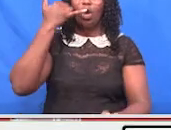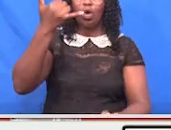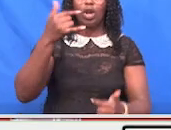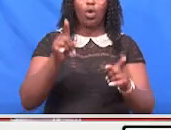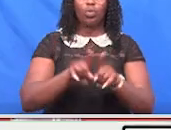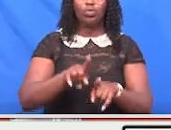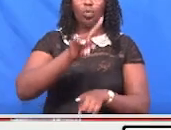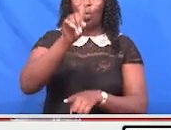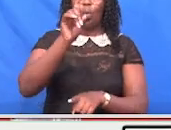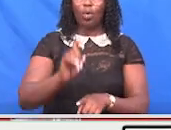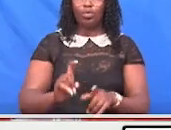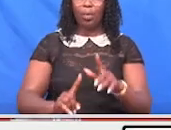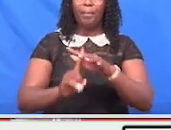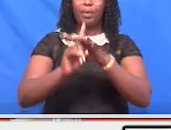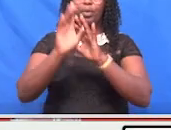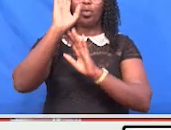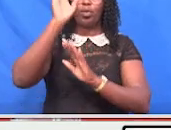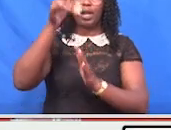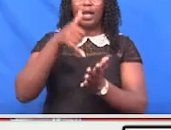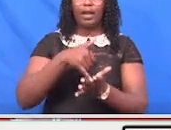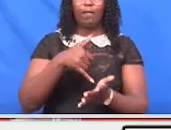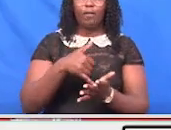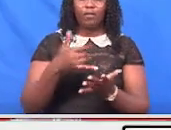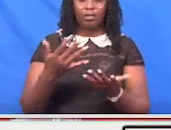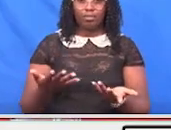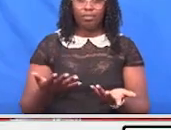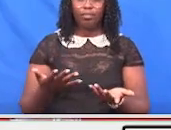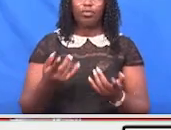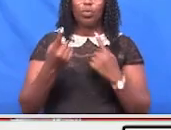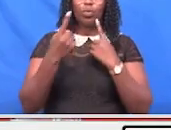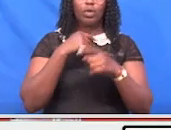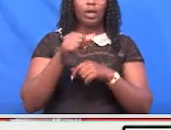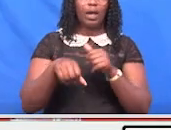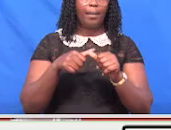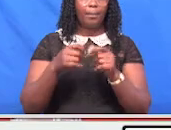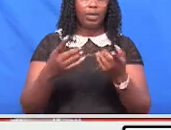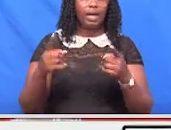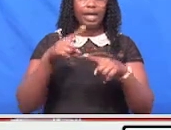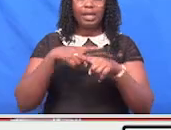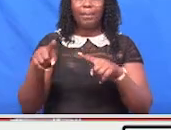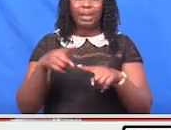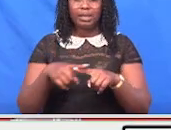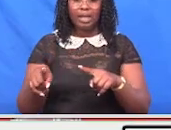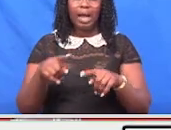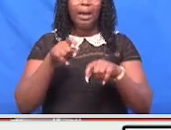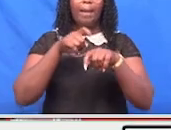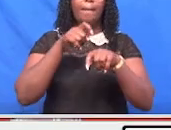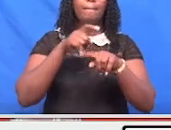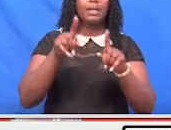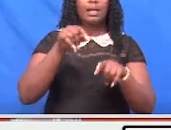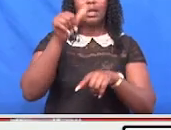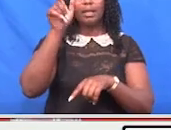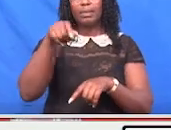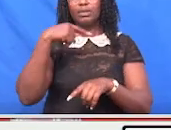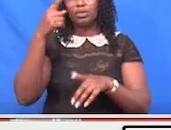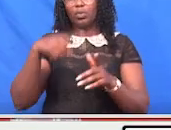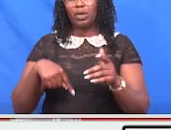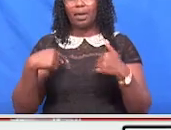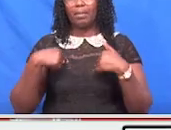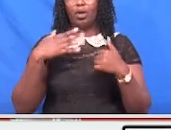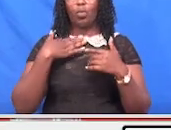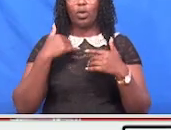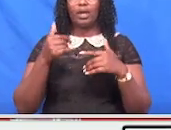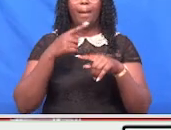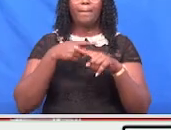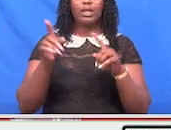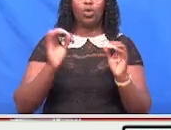coming in involve, because we were talking about the pencil here. Yes. When someone is thinking, I don't want to have pencils in the market. I